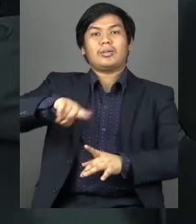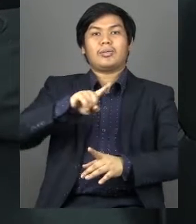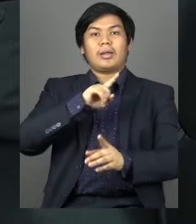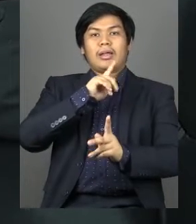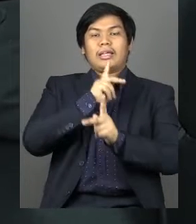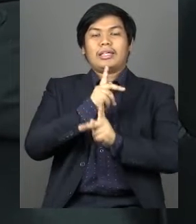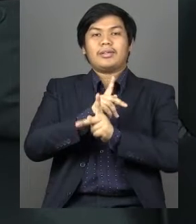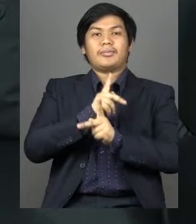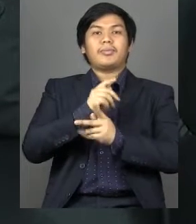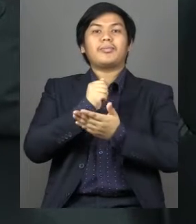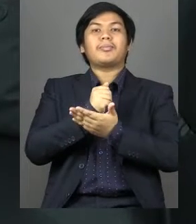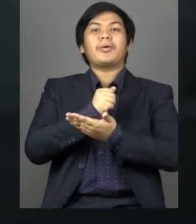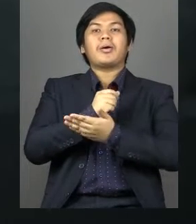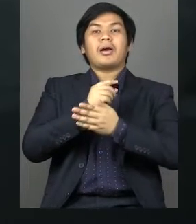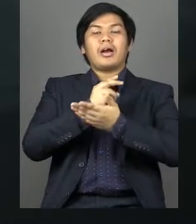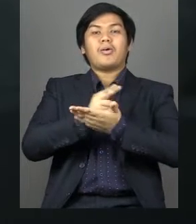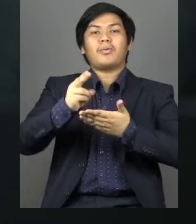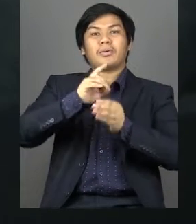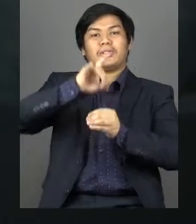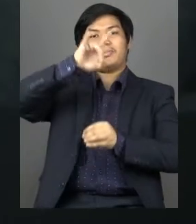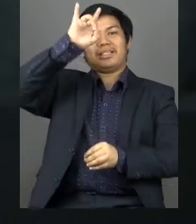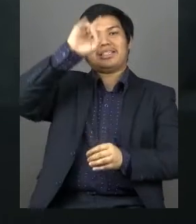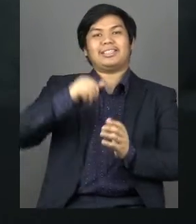sealed with the Holy Spirit.